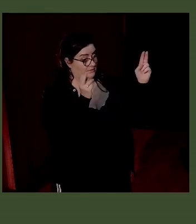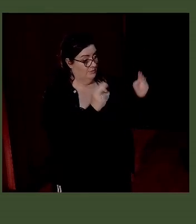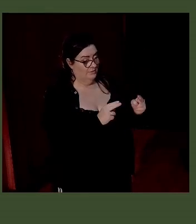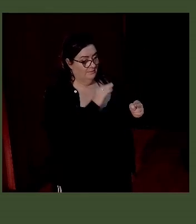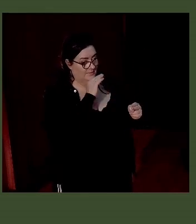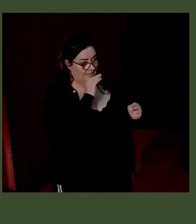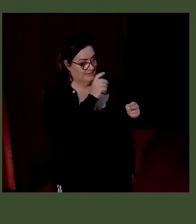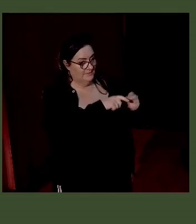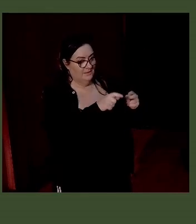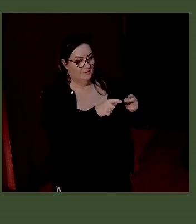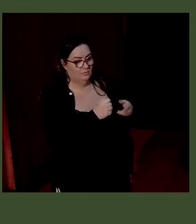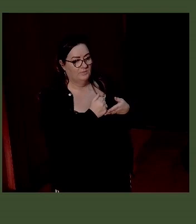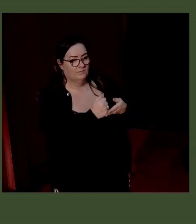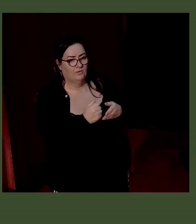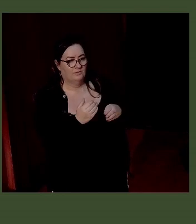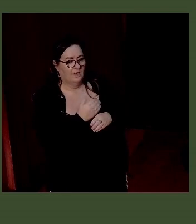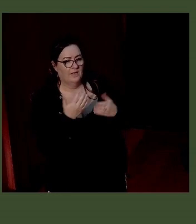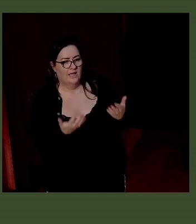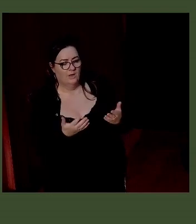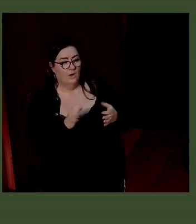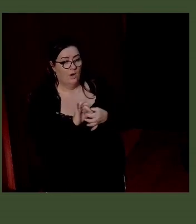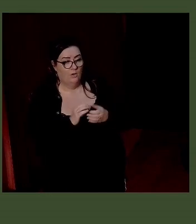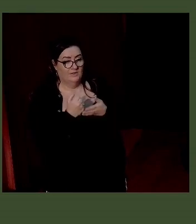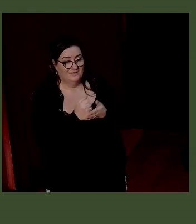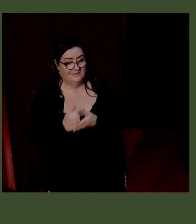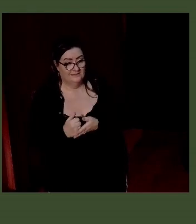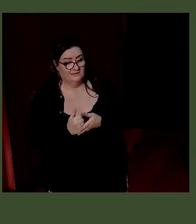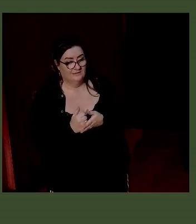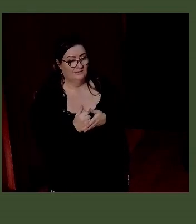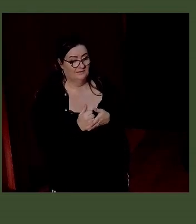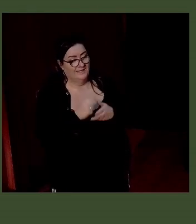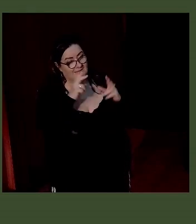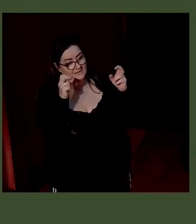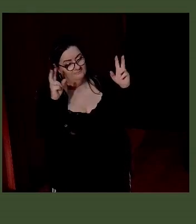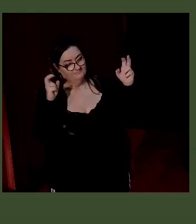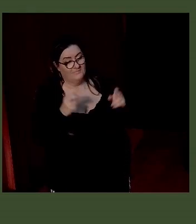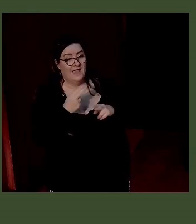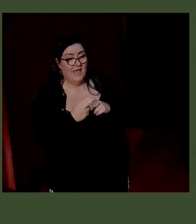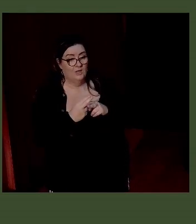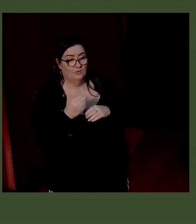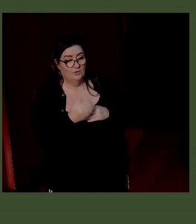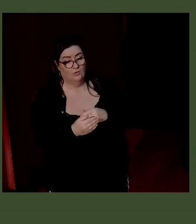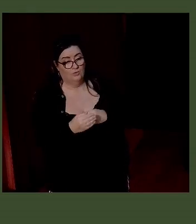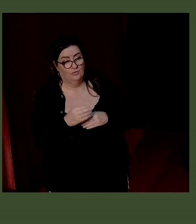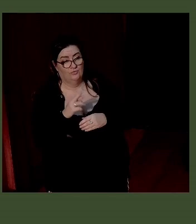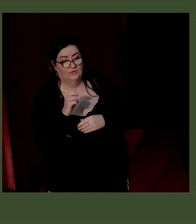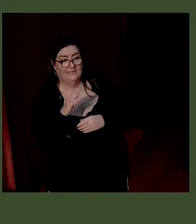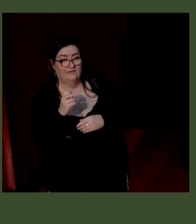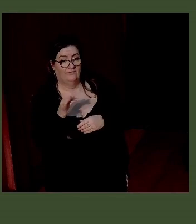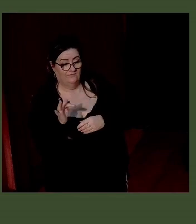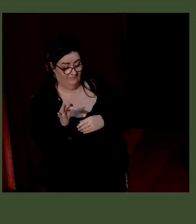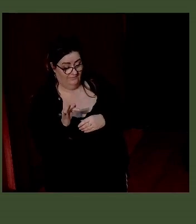more people being supported on home assistance in the community. Home assistance was formerly known as outdoor relief. It had again been